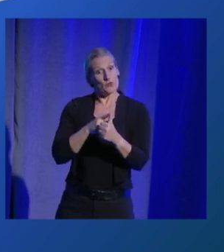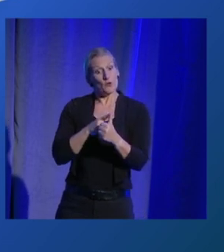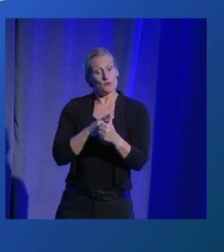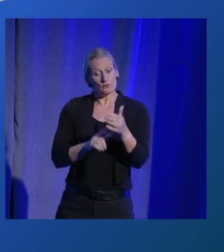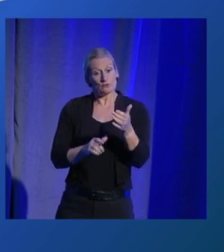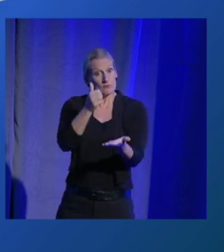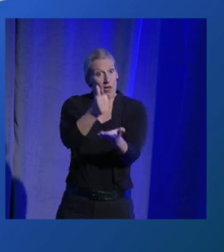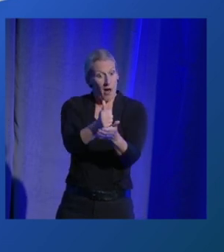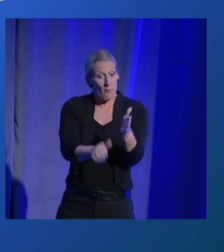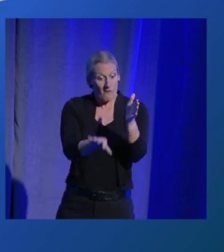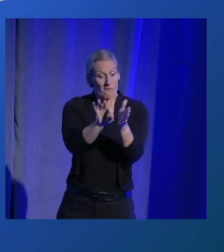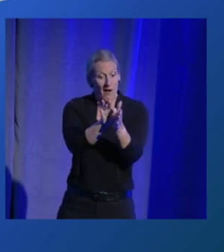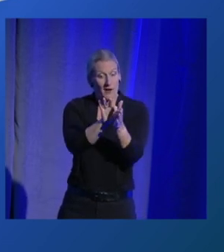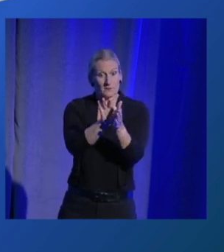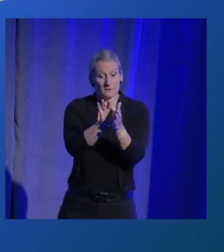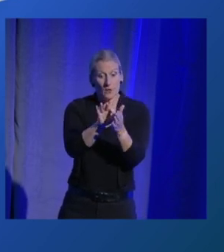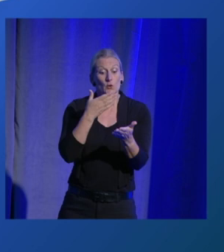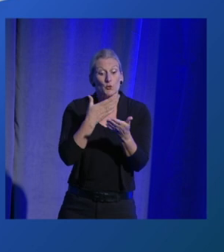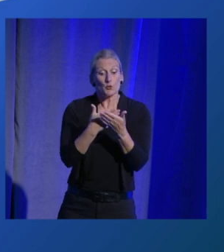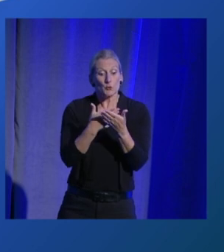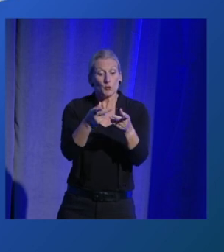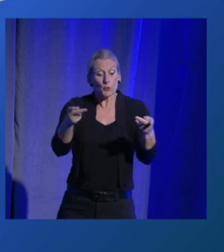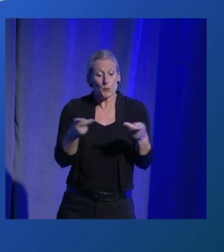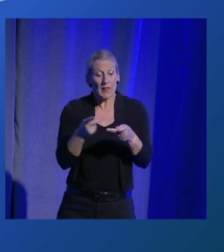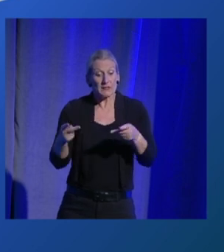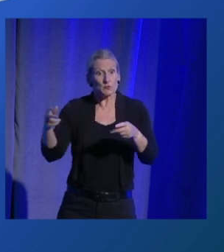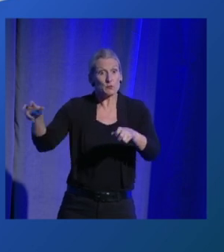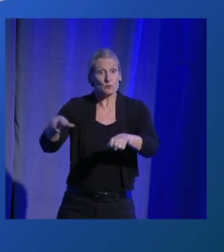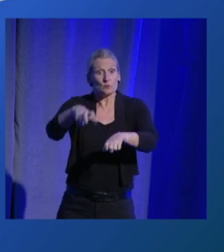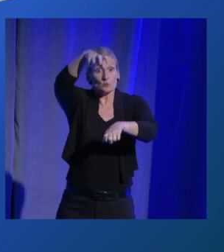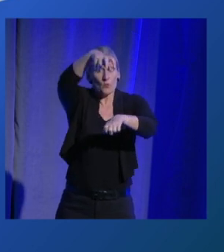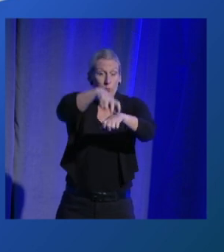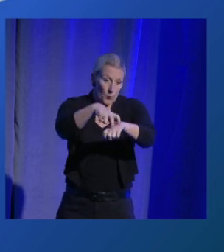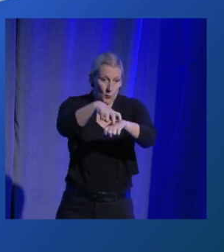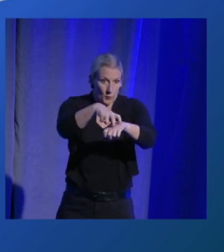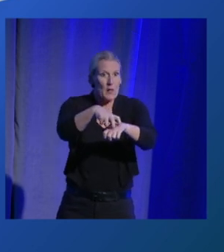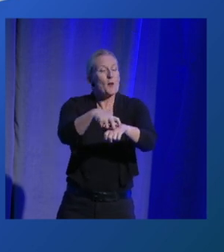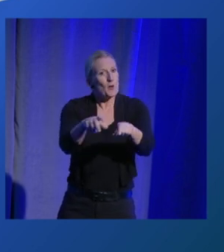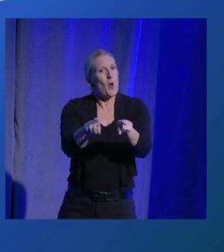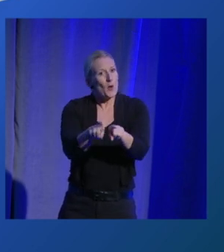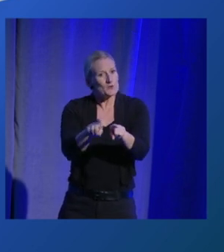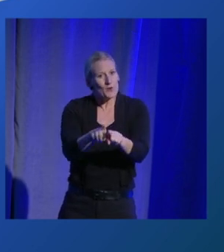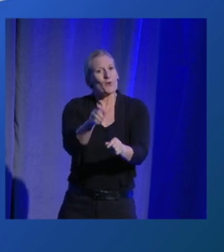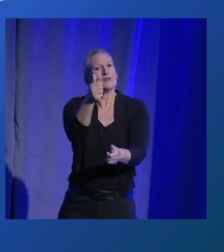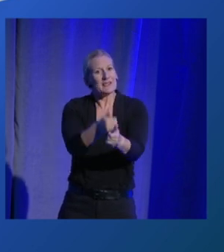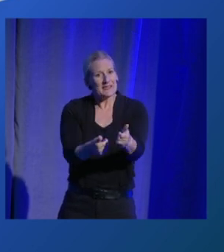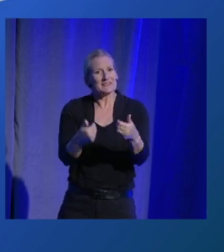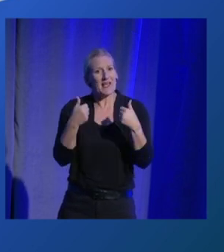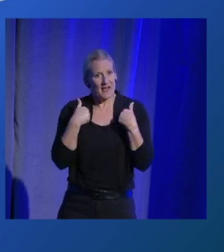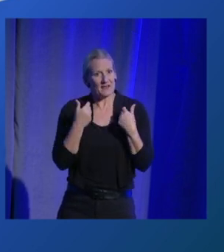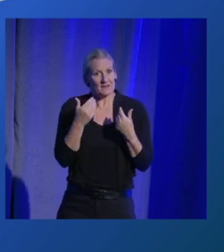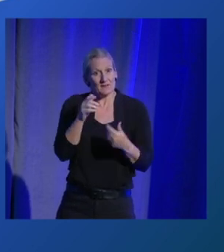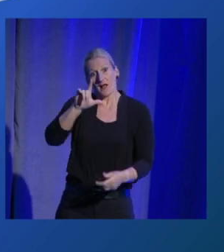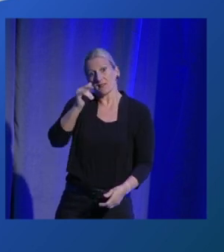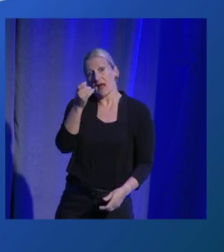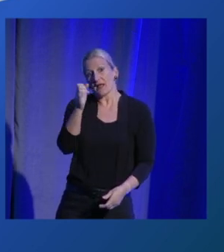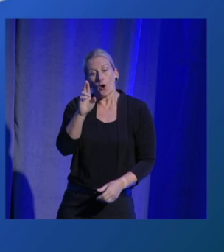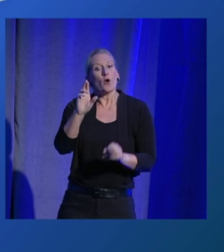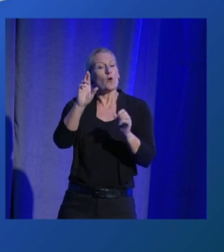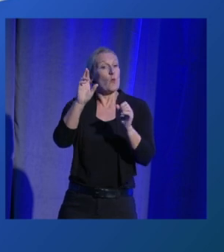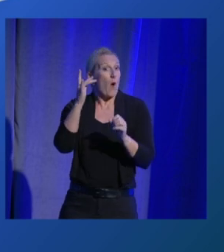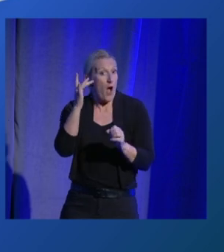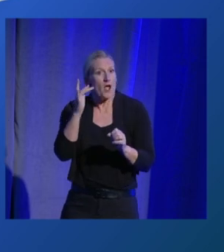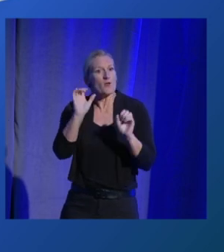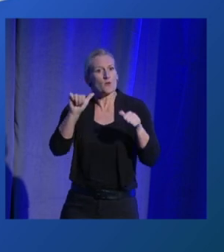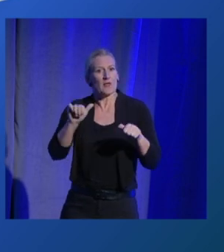every Apollo Mission from then on had a lighter on board so that they could begin to map the surface of the Moon I